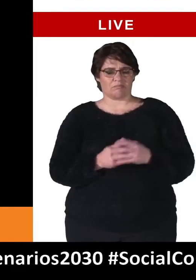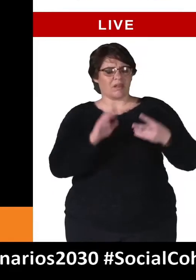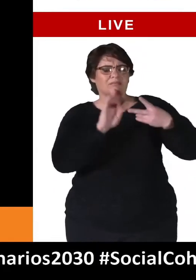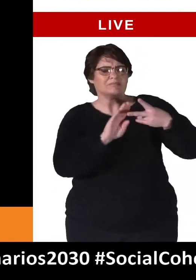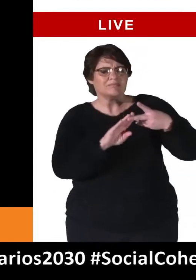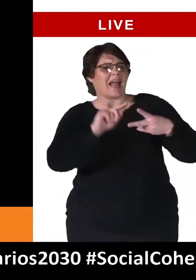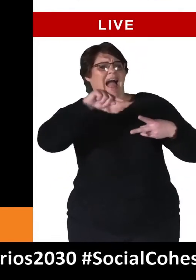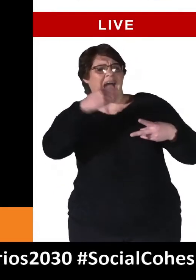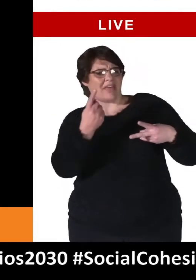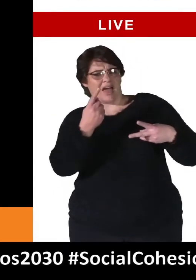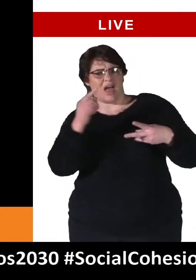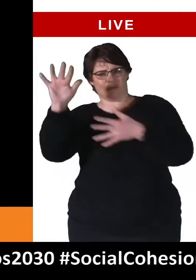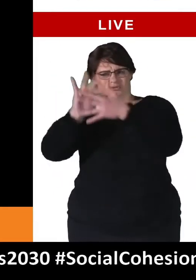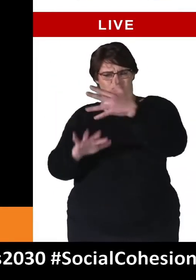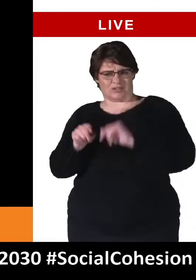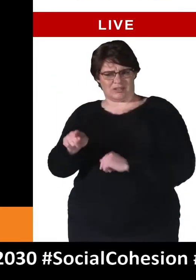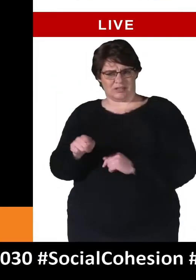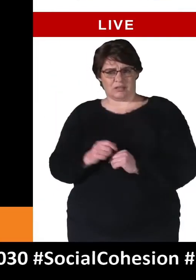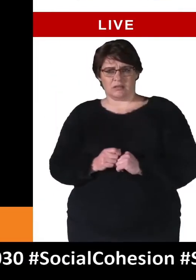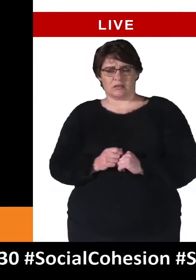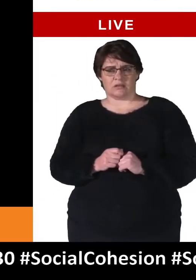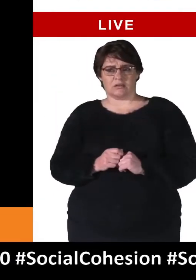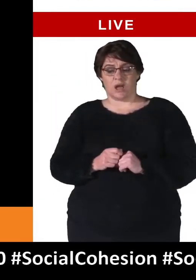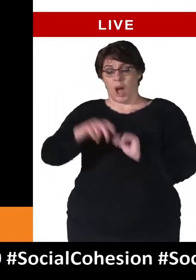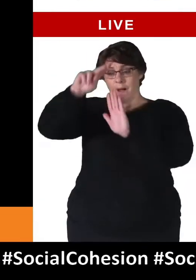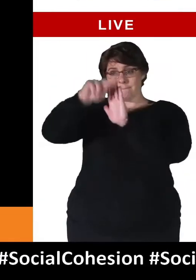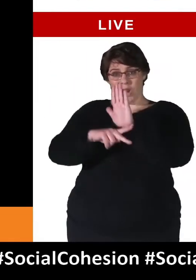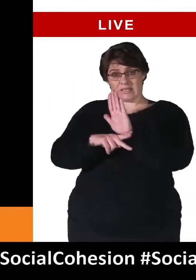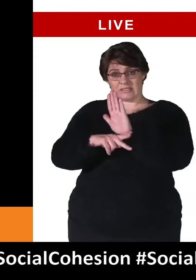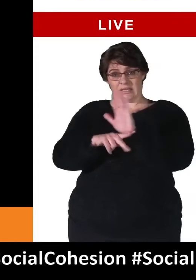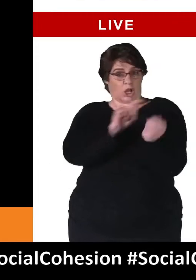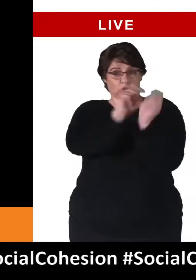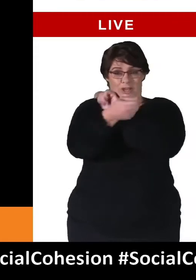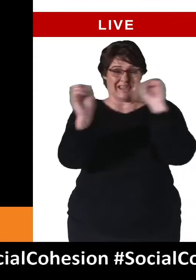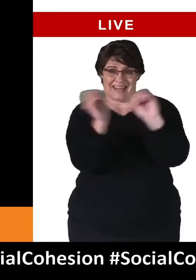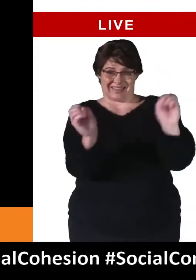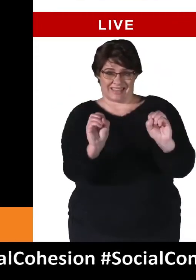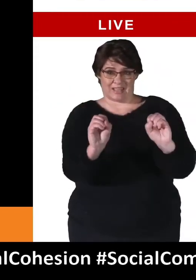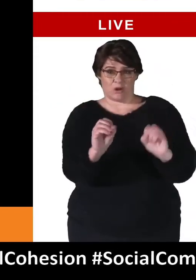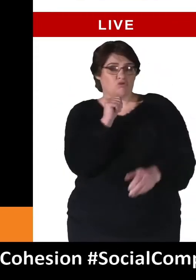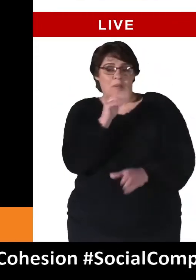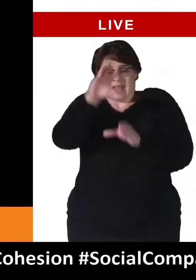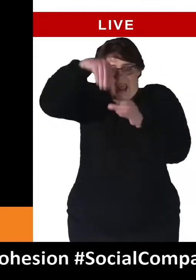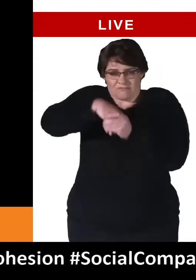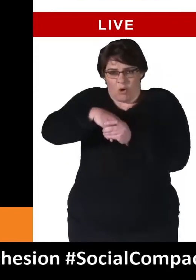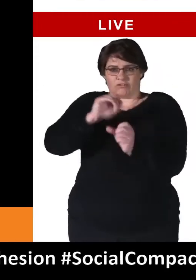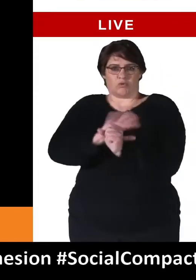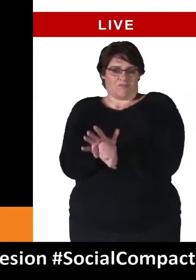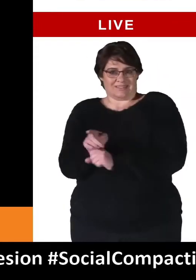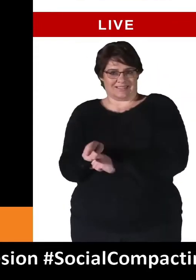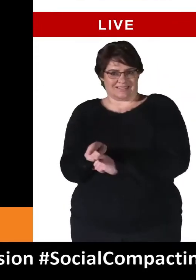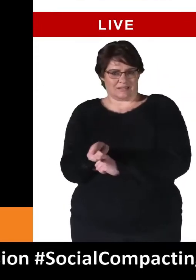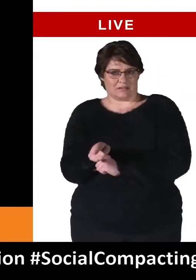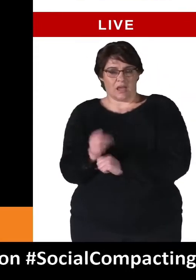scenario of what if the policy status quo is unchanged, even with COVID-19? What